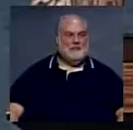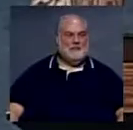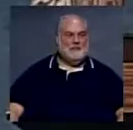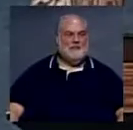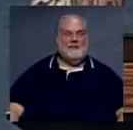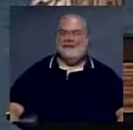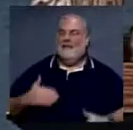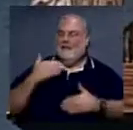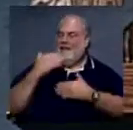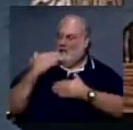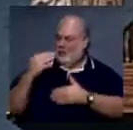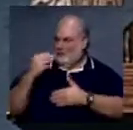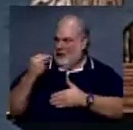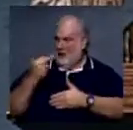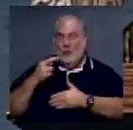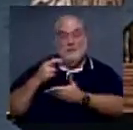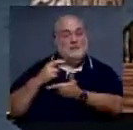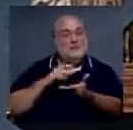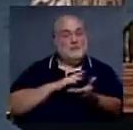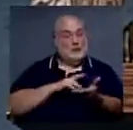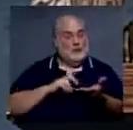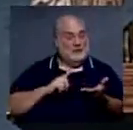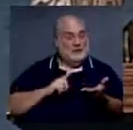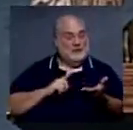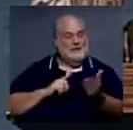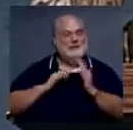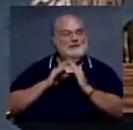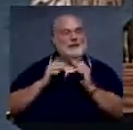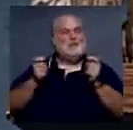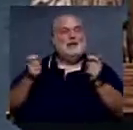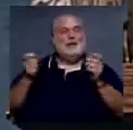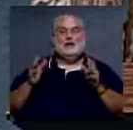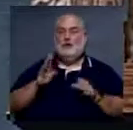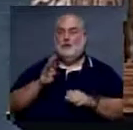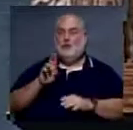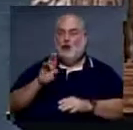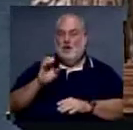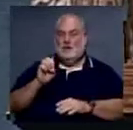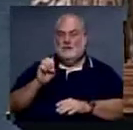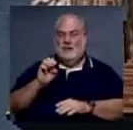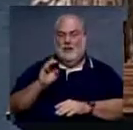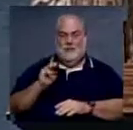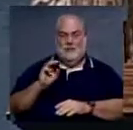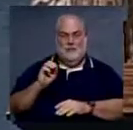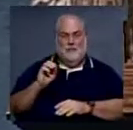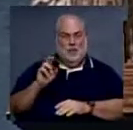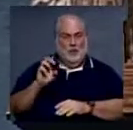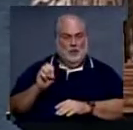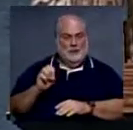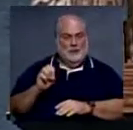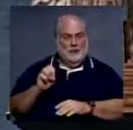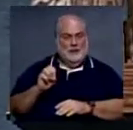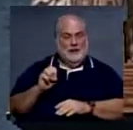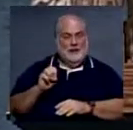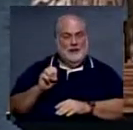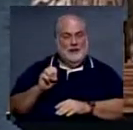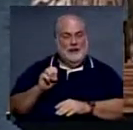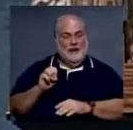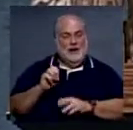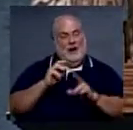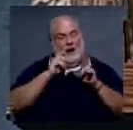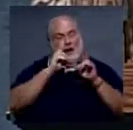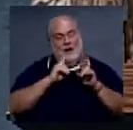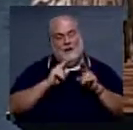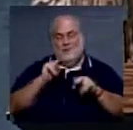Thank you, Mayor, Vice Mayor, members of the board, and City Manager Bruce Moore. On behalf of Neighborhoods USA, NUSA,